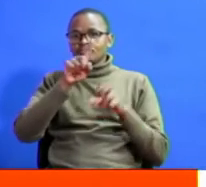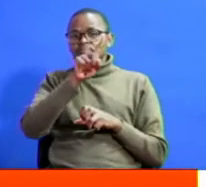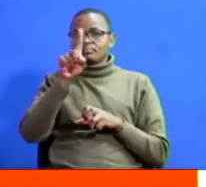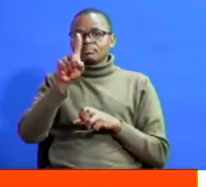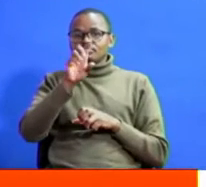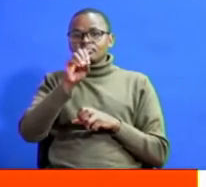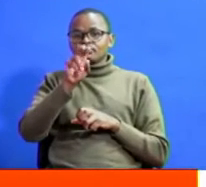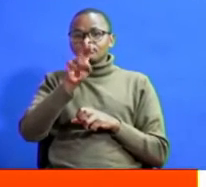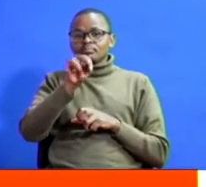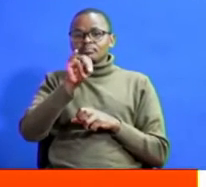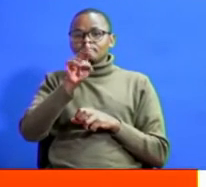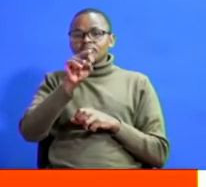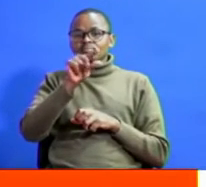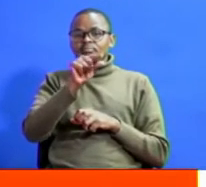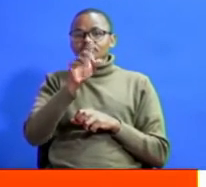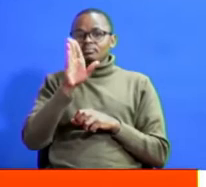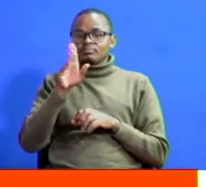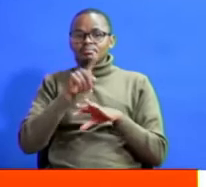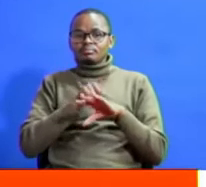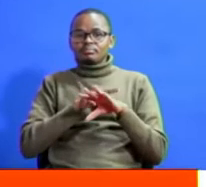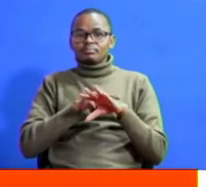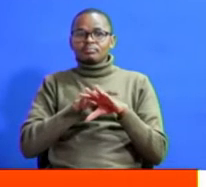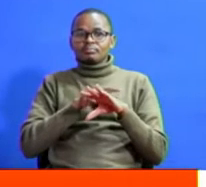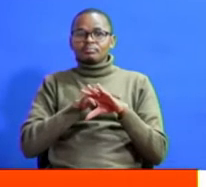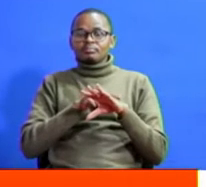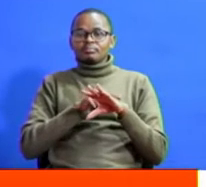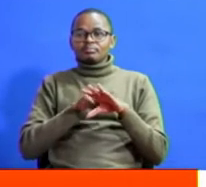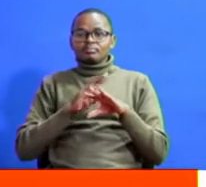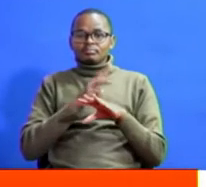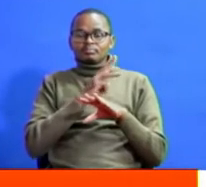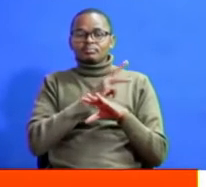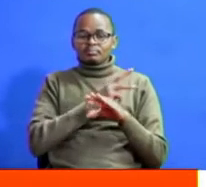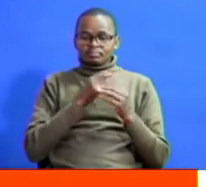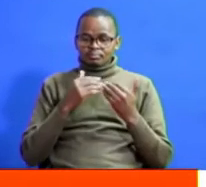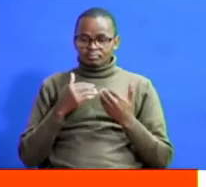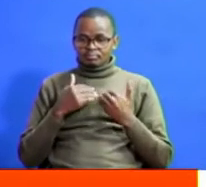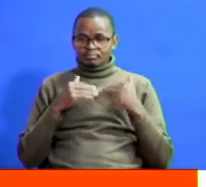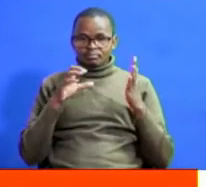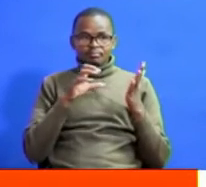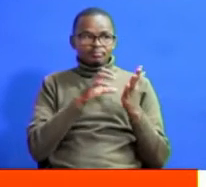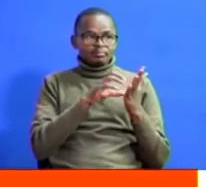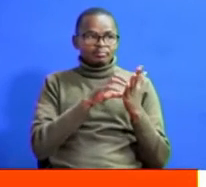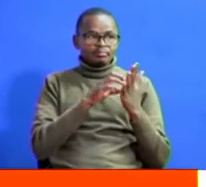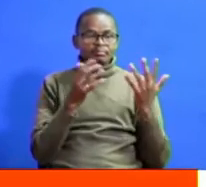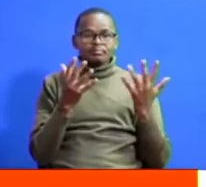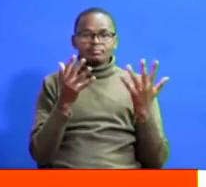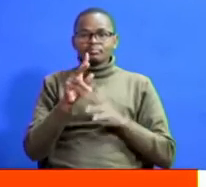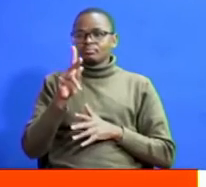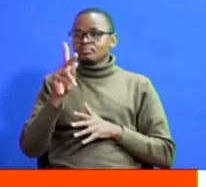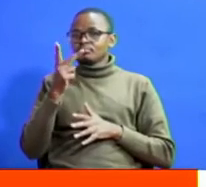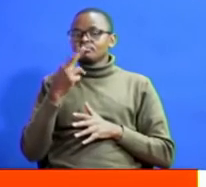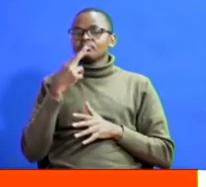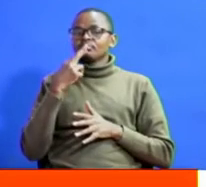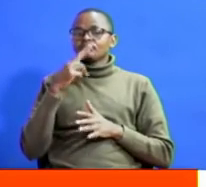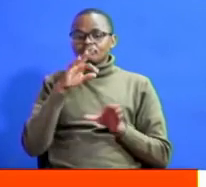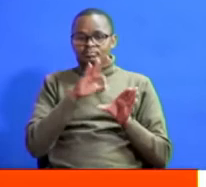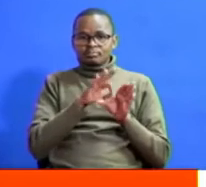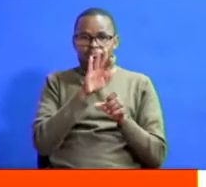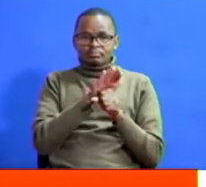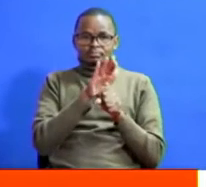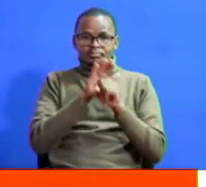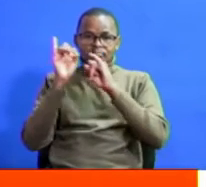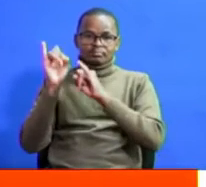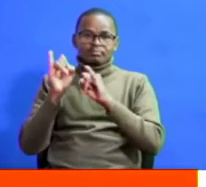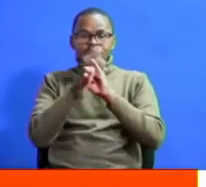think probably on this time we might be having a situation where Kenyans are voting more